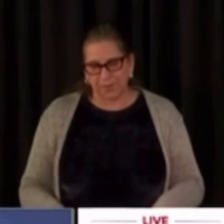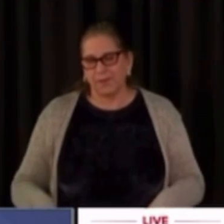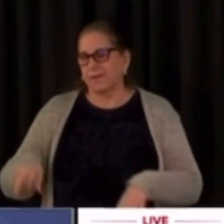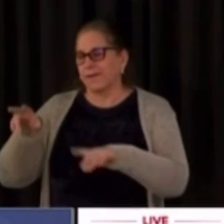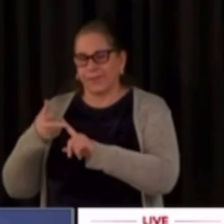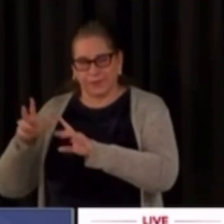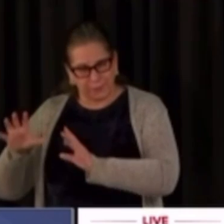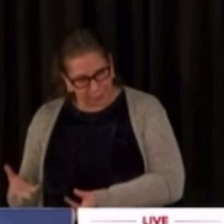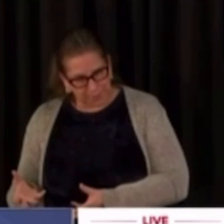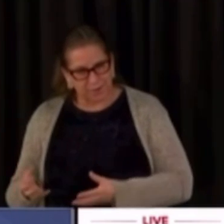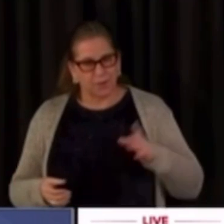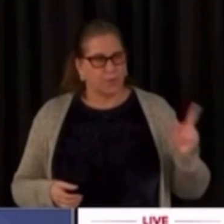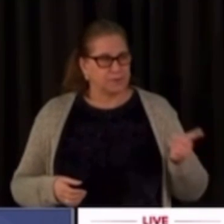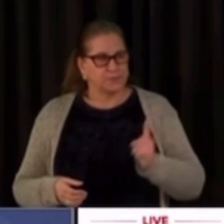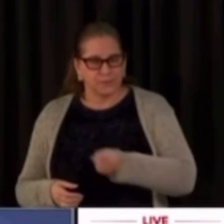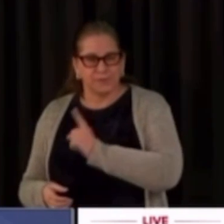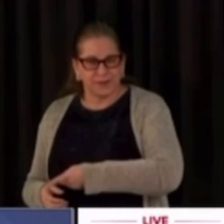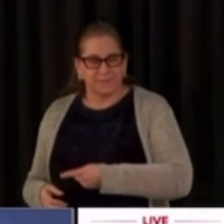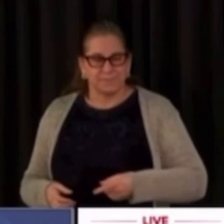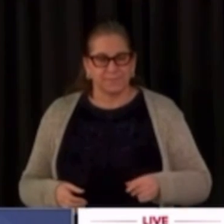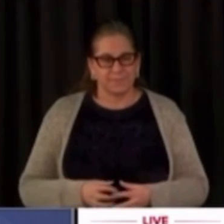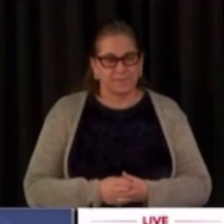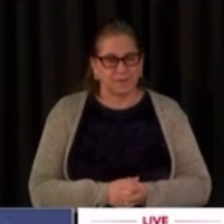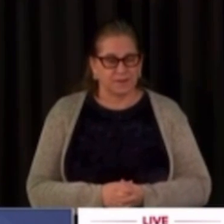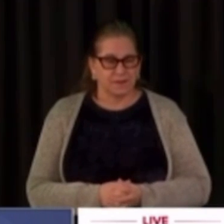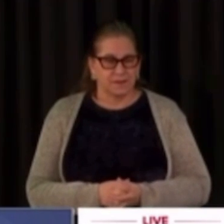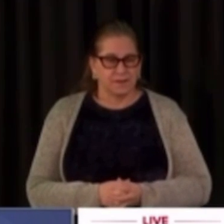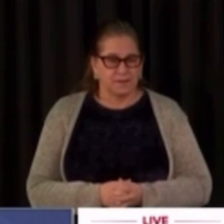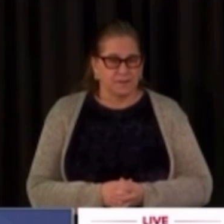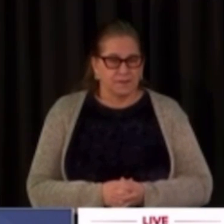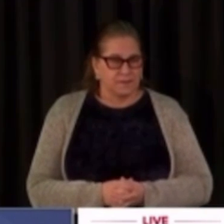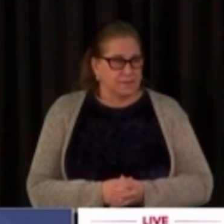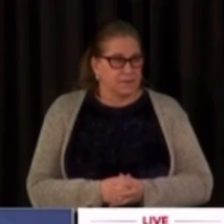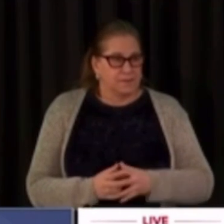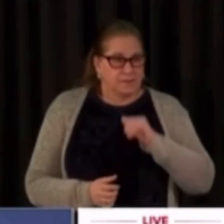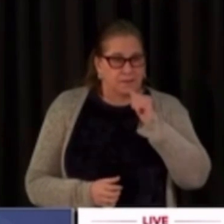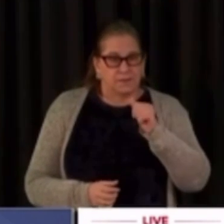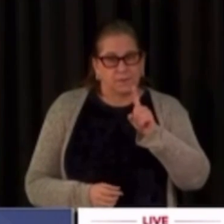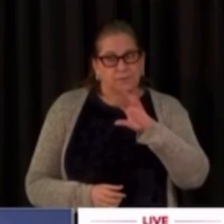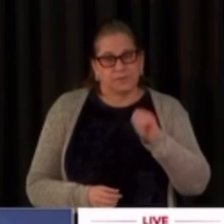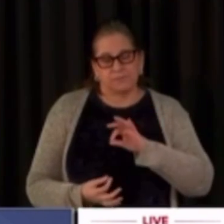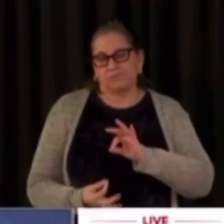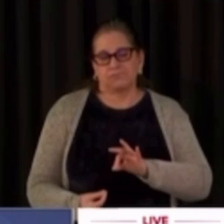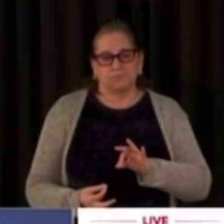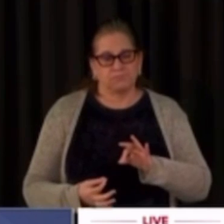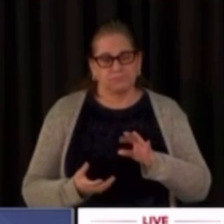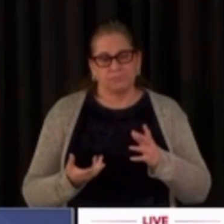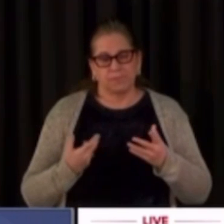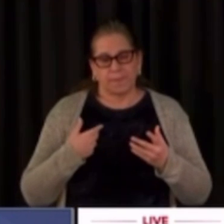wait until 100% of a group is vaccinated within each phase or within each tier before we move on to the